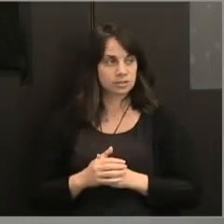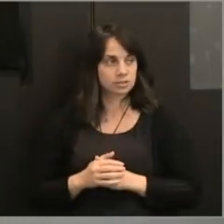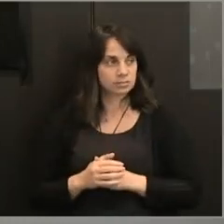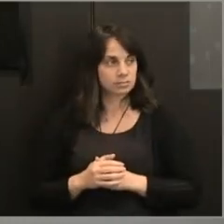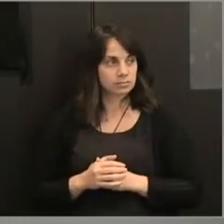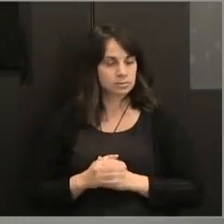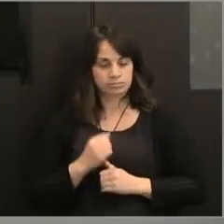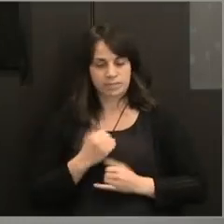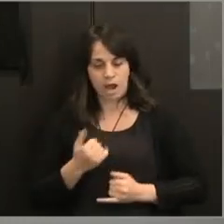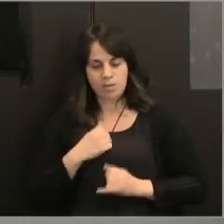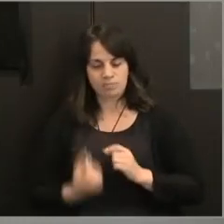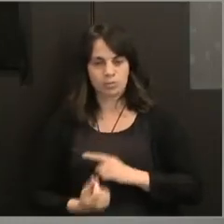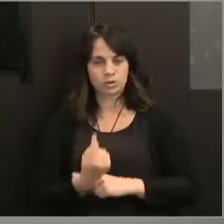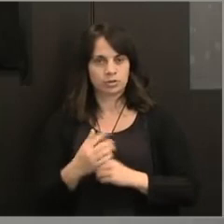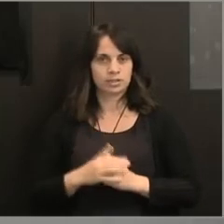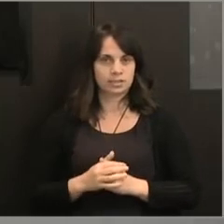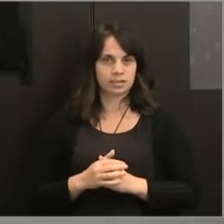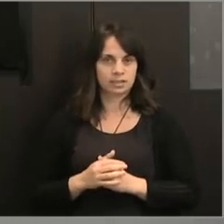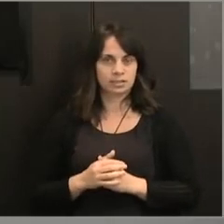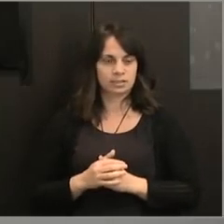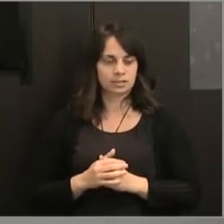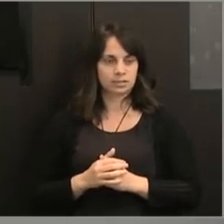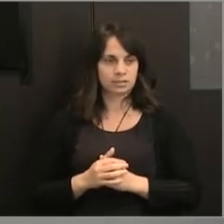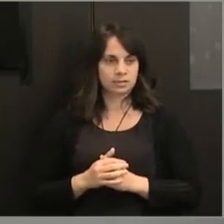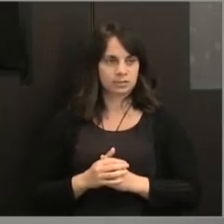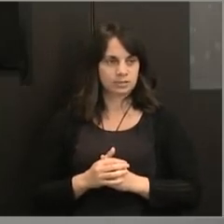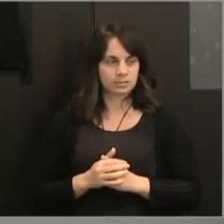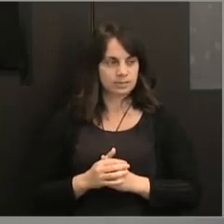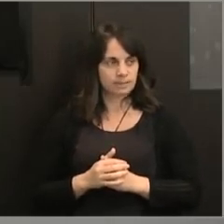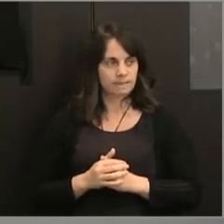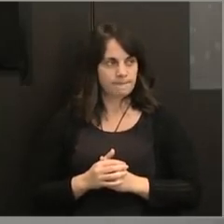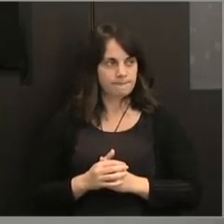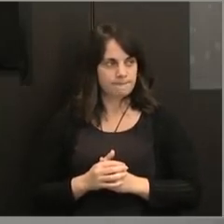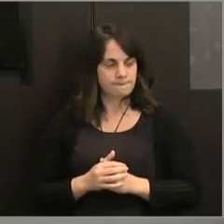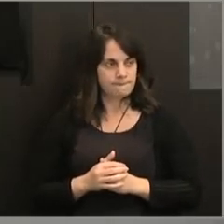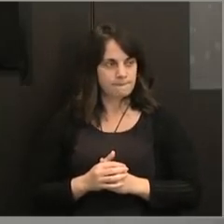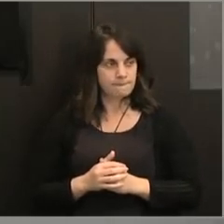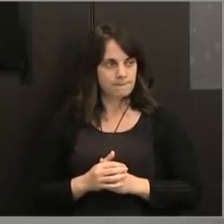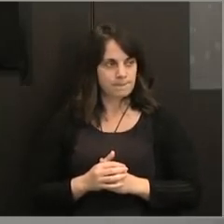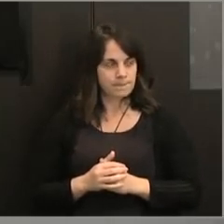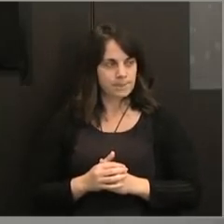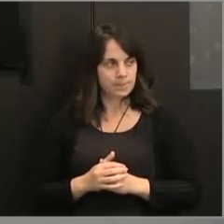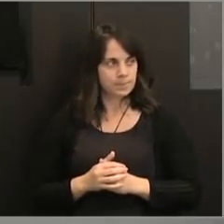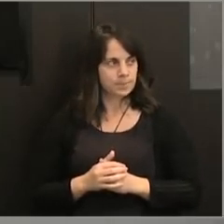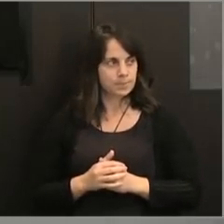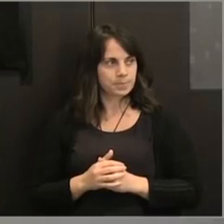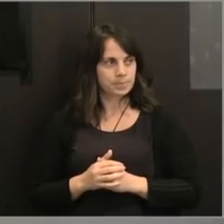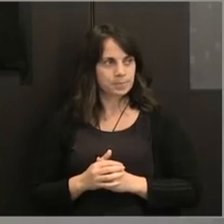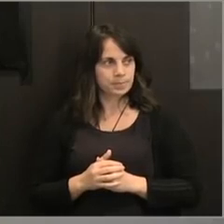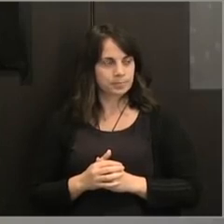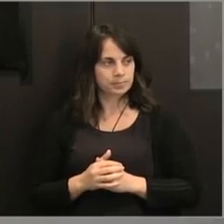opportunity. Kei te kōtuku rerengatahi, te